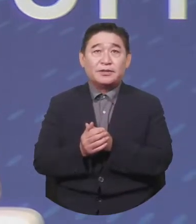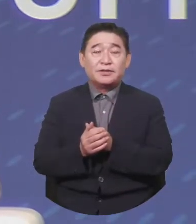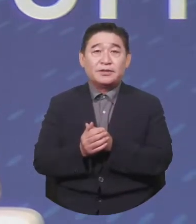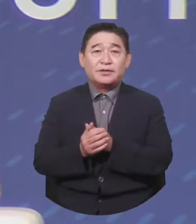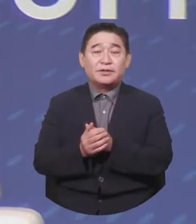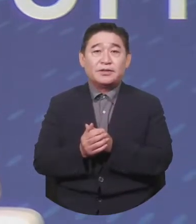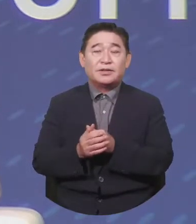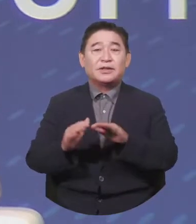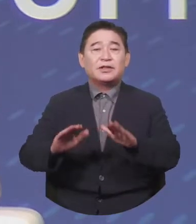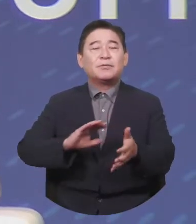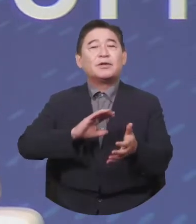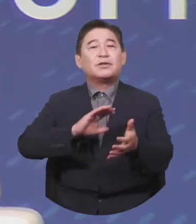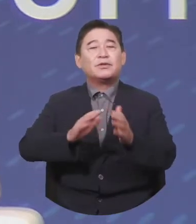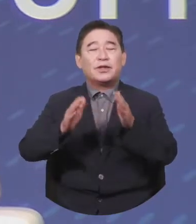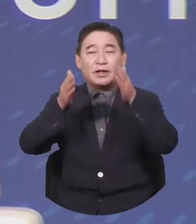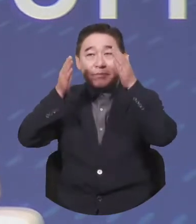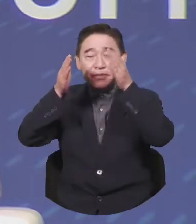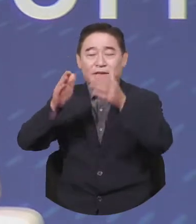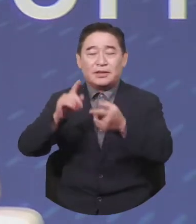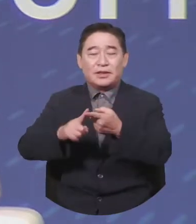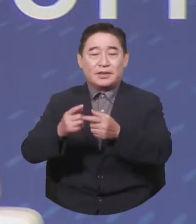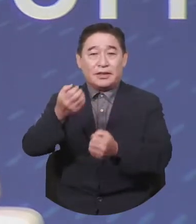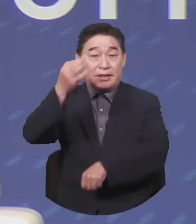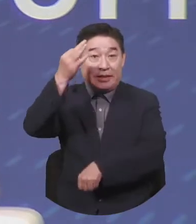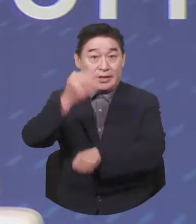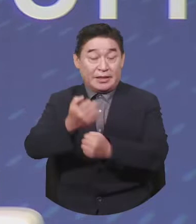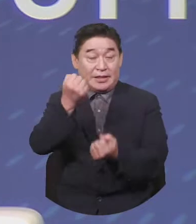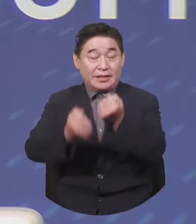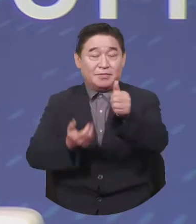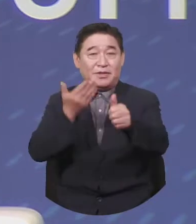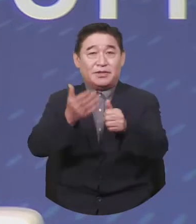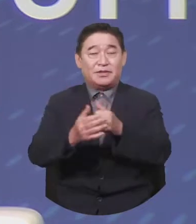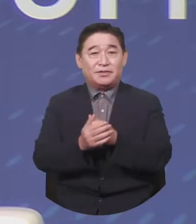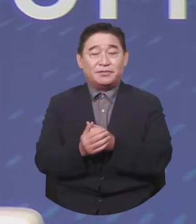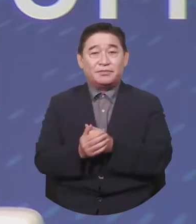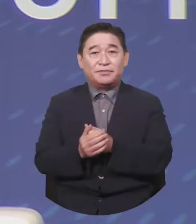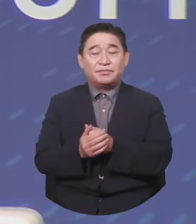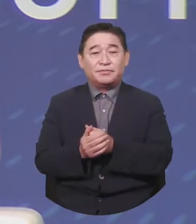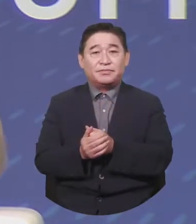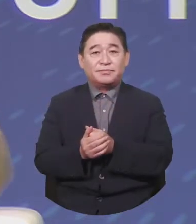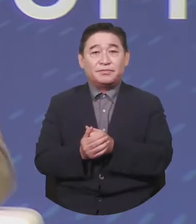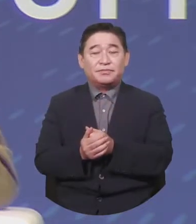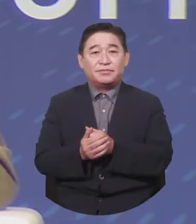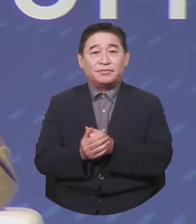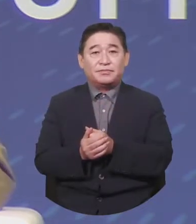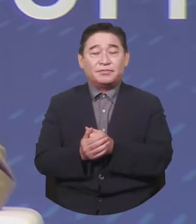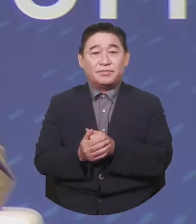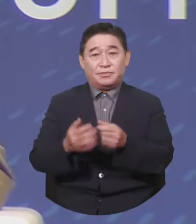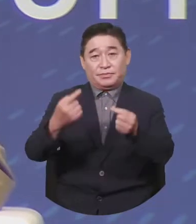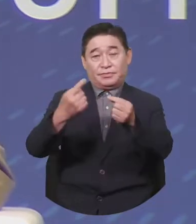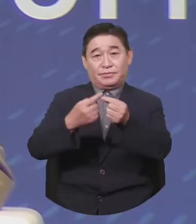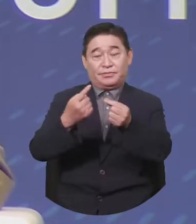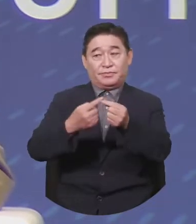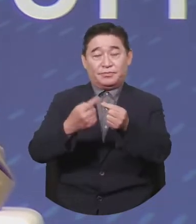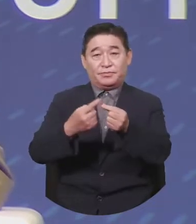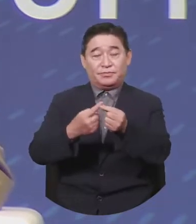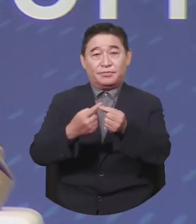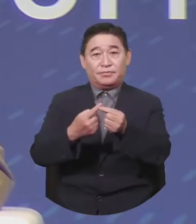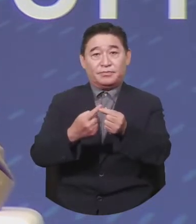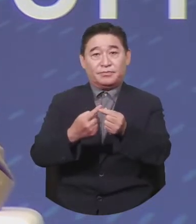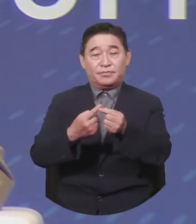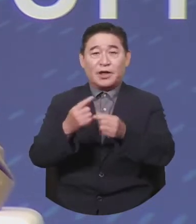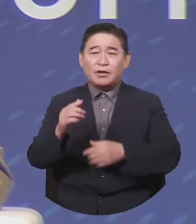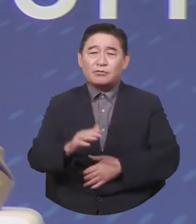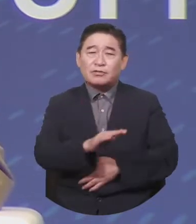of the discussion. Probably the 5 I can select. The first one, how to enhance the effectiveness and